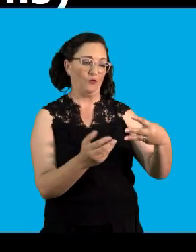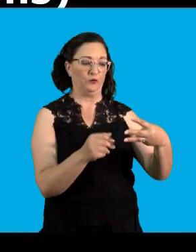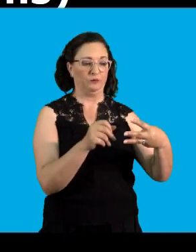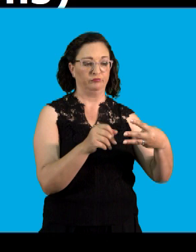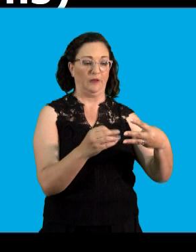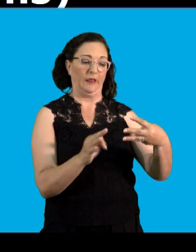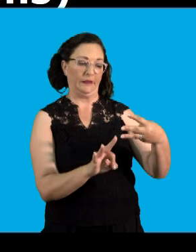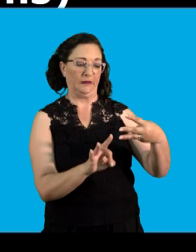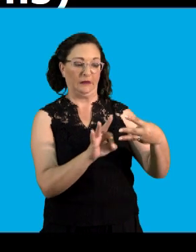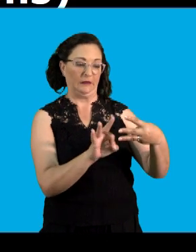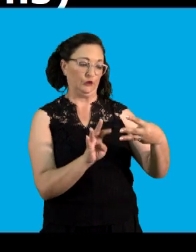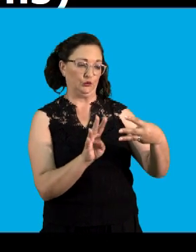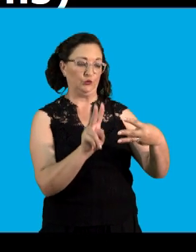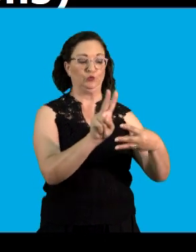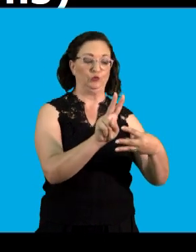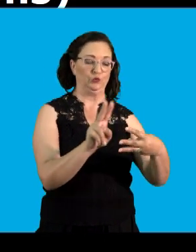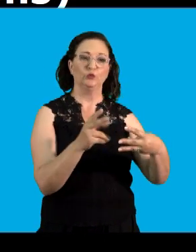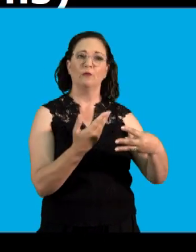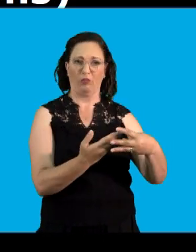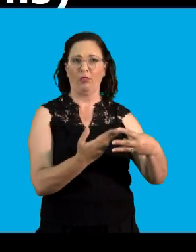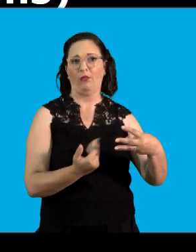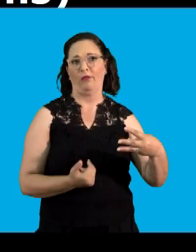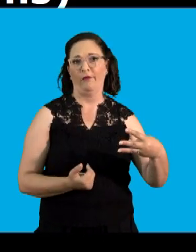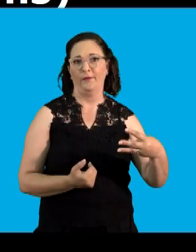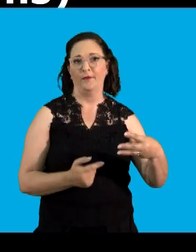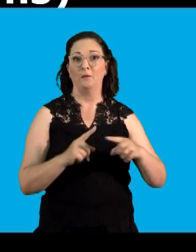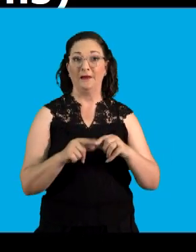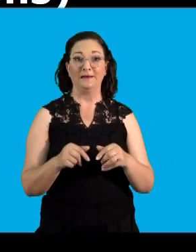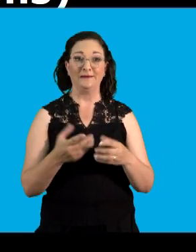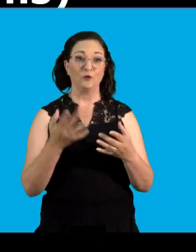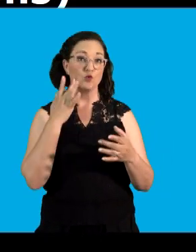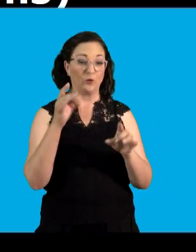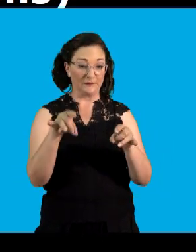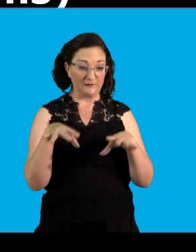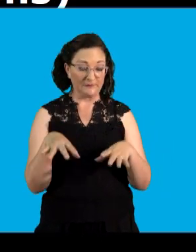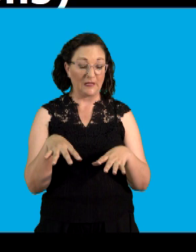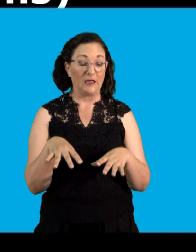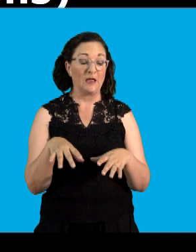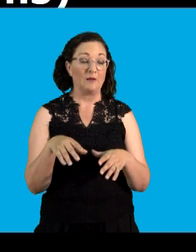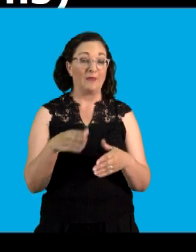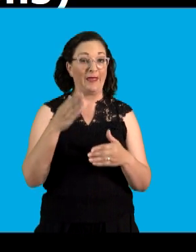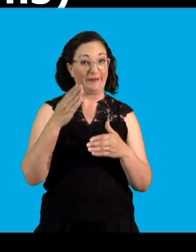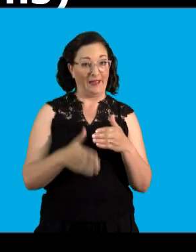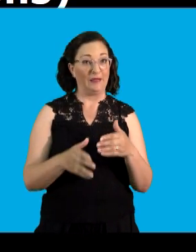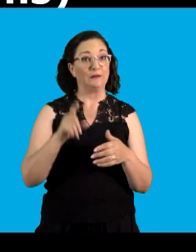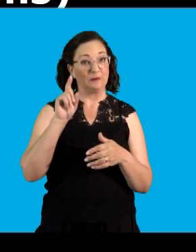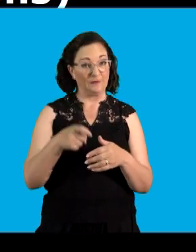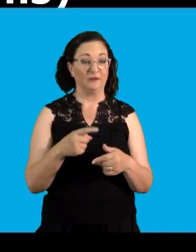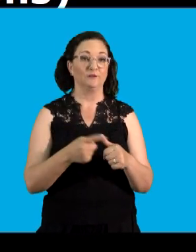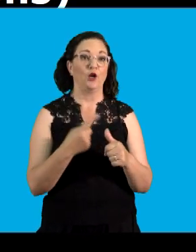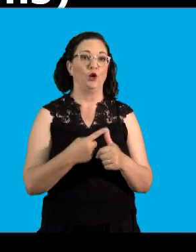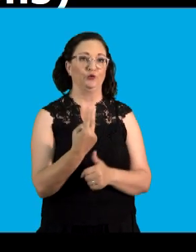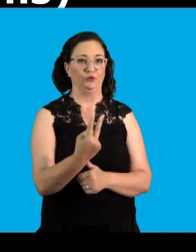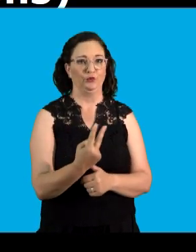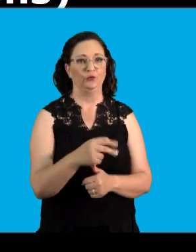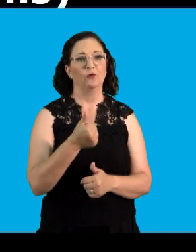3 and 2. It's totally up to you, as long as by the end of the exam for Section B, you've answered 2 questions. Then you have